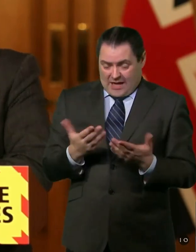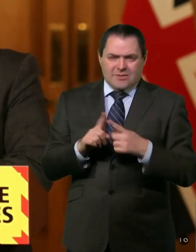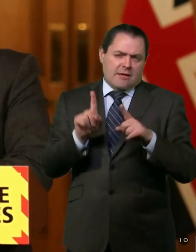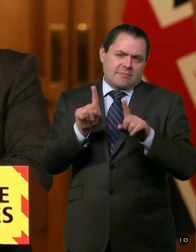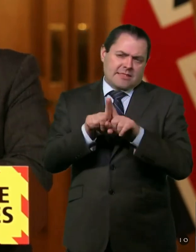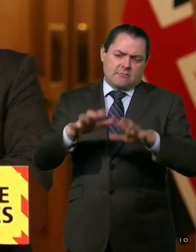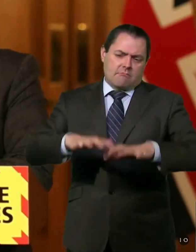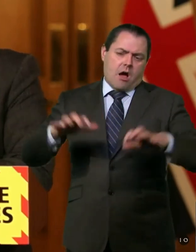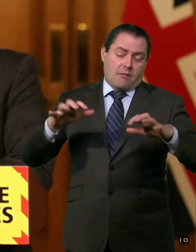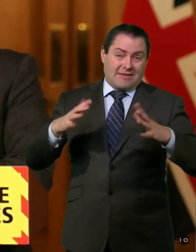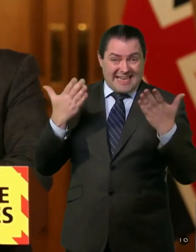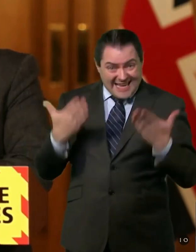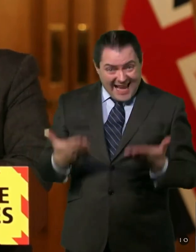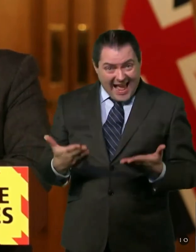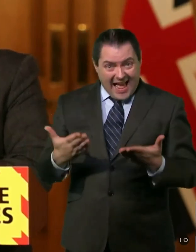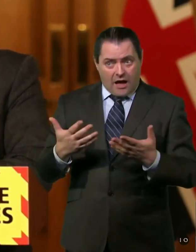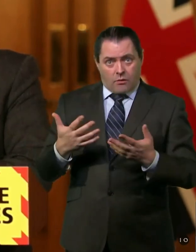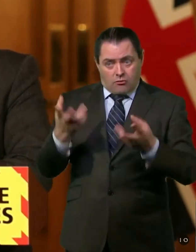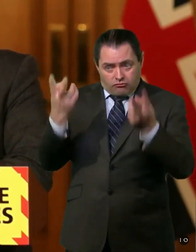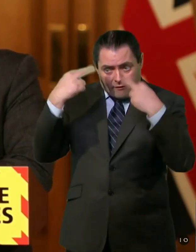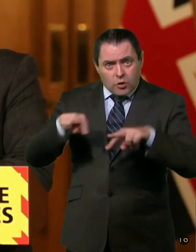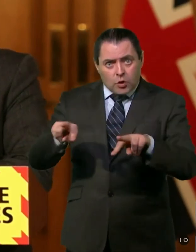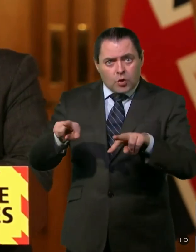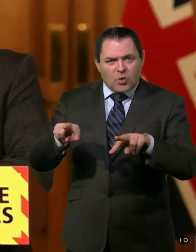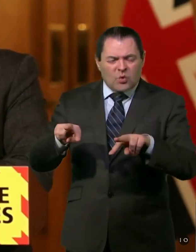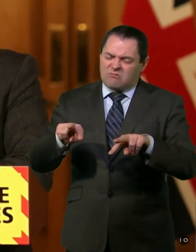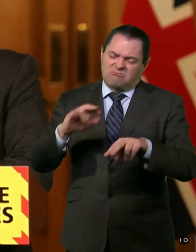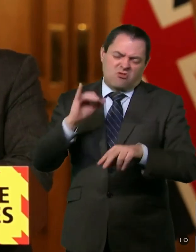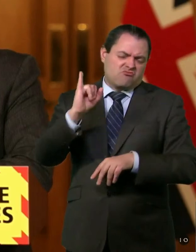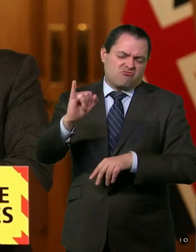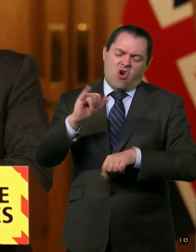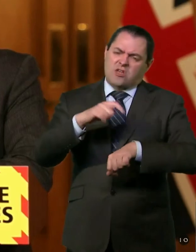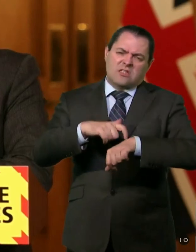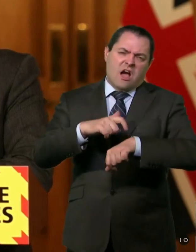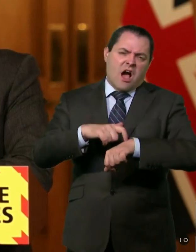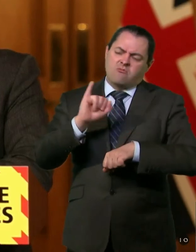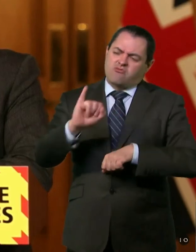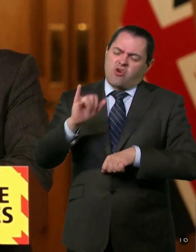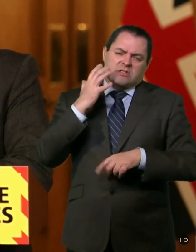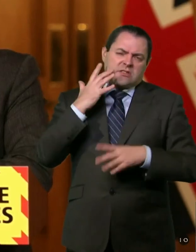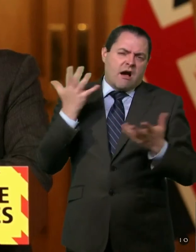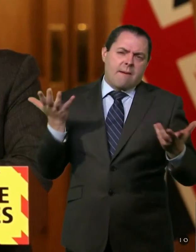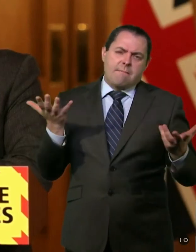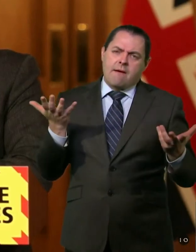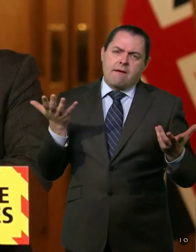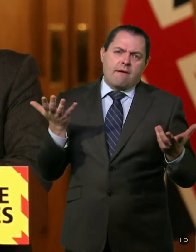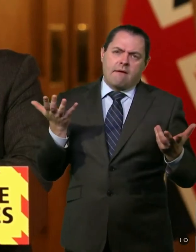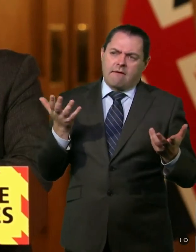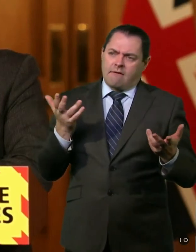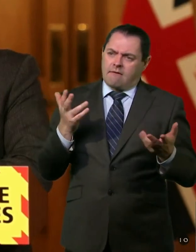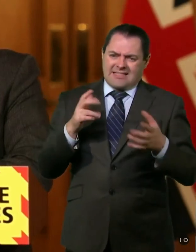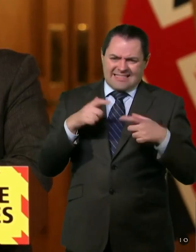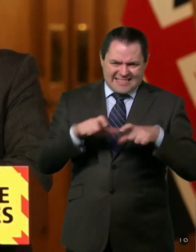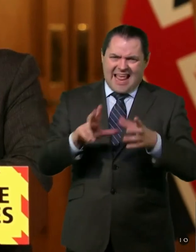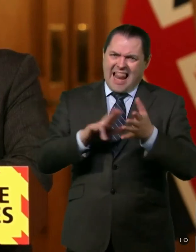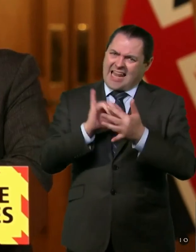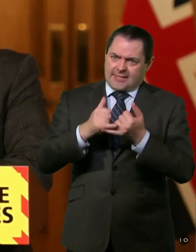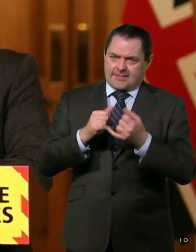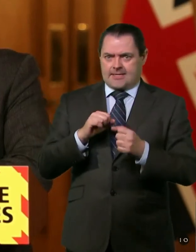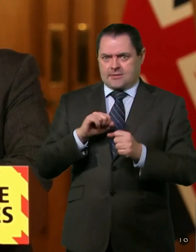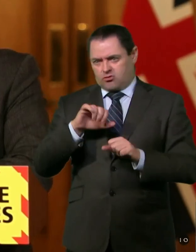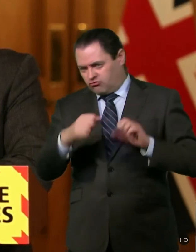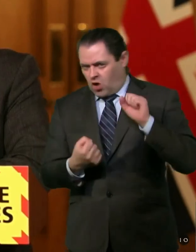when we have infection very high, the NHS battling heroically against this disease, and the whole of